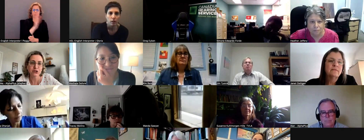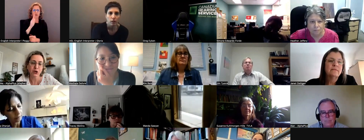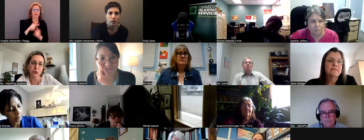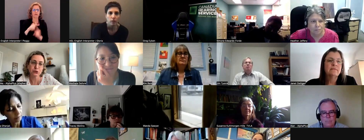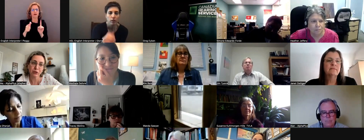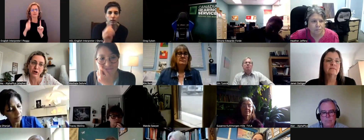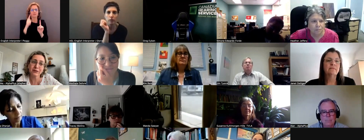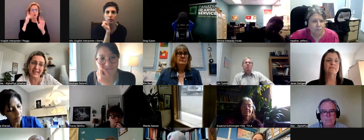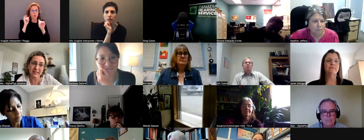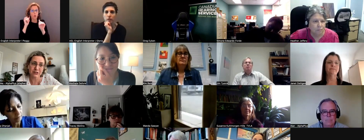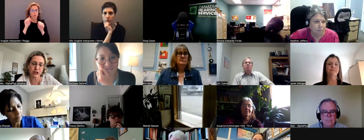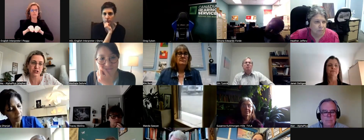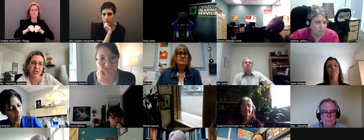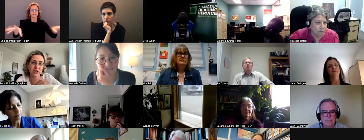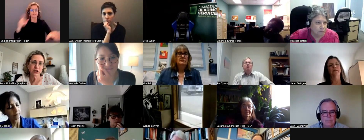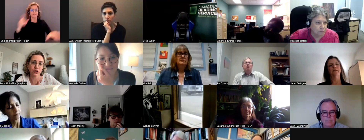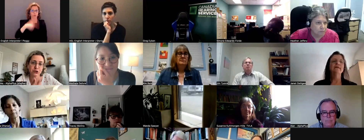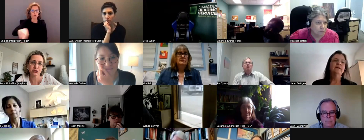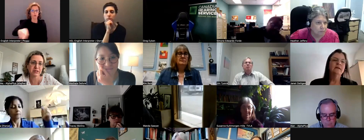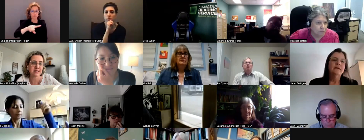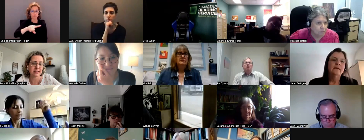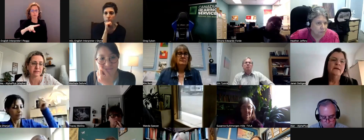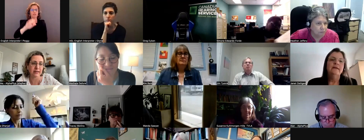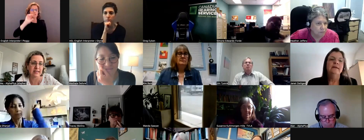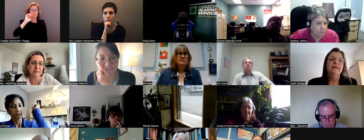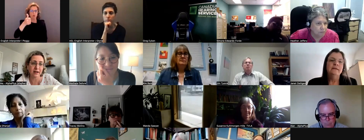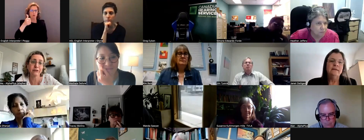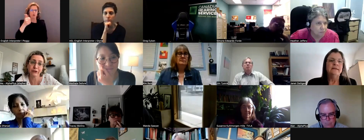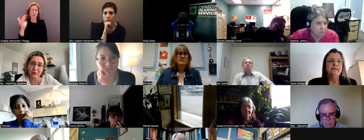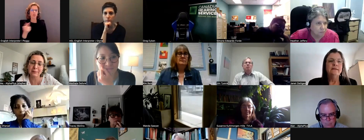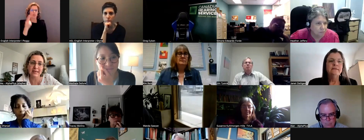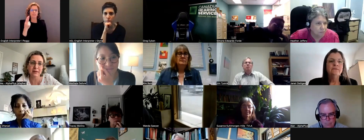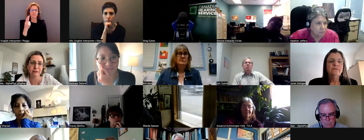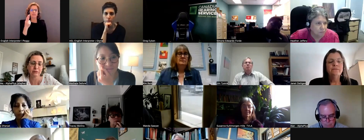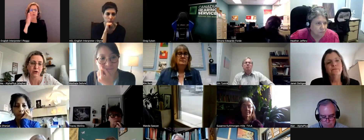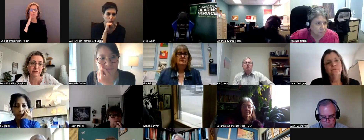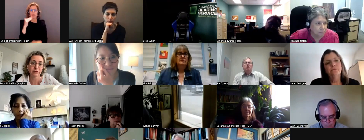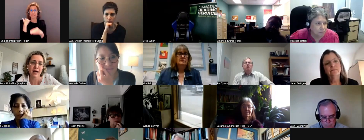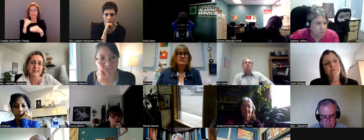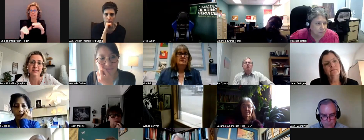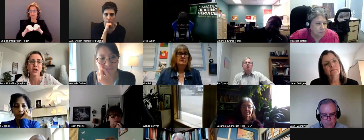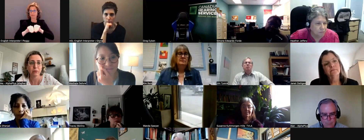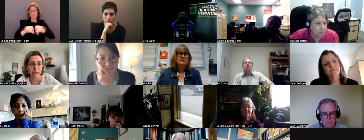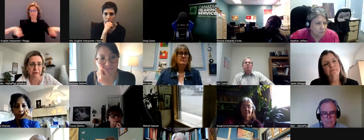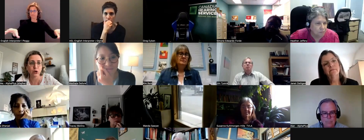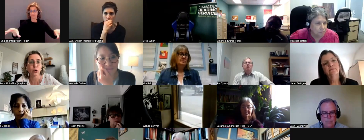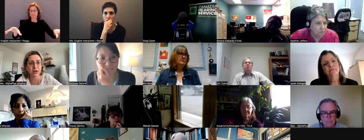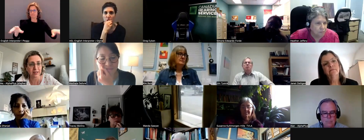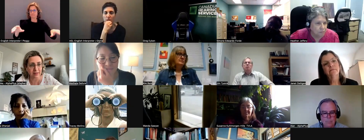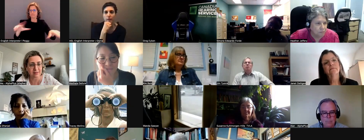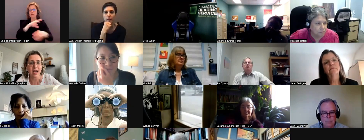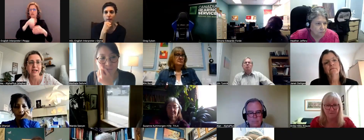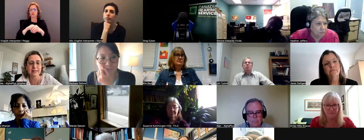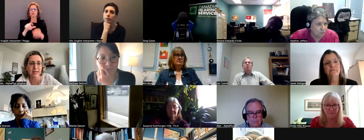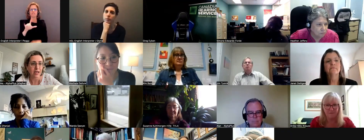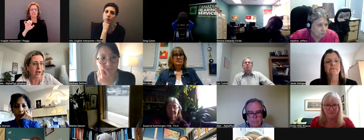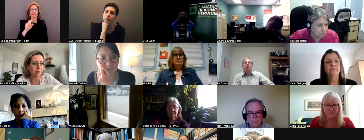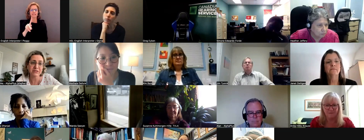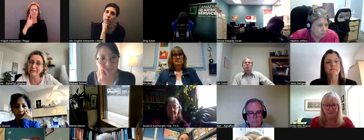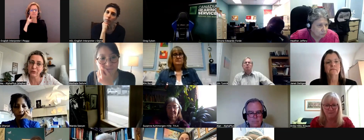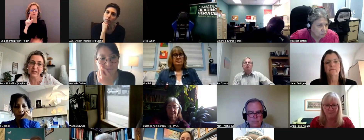accessible. So tomorrow, latest Thursday, you're going to receive an email, a follow-up email from us with the recording, the